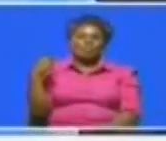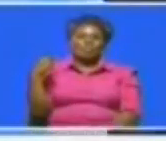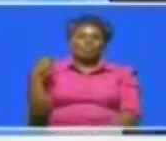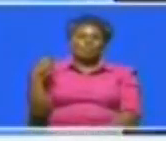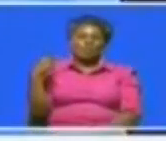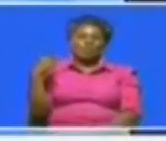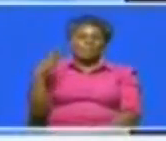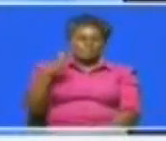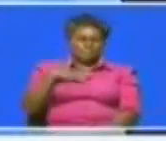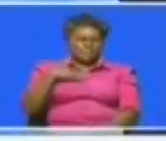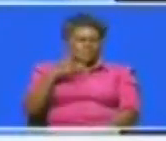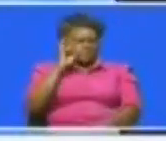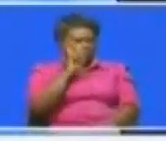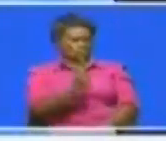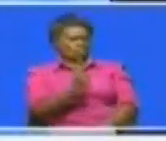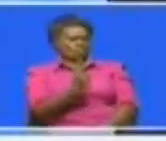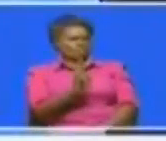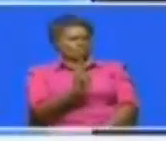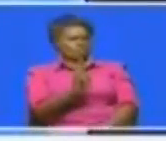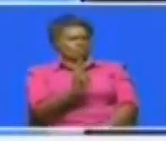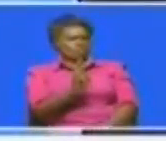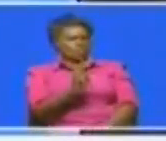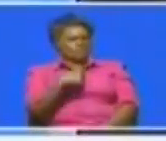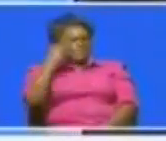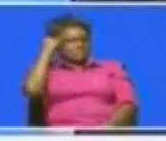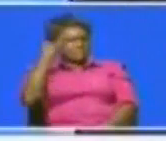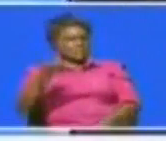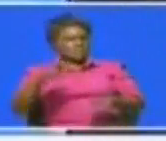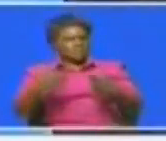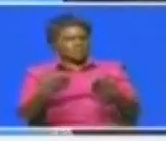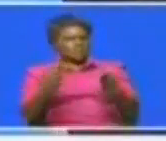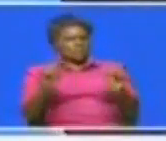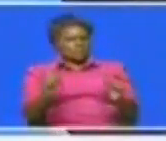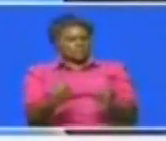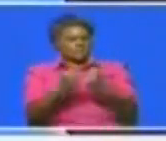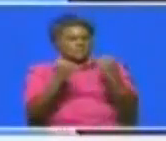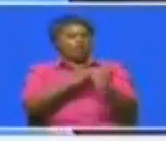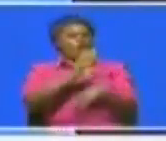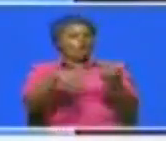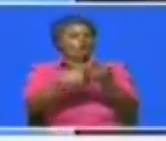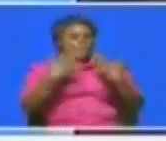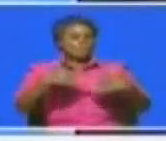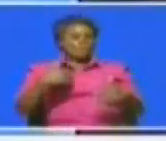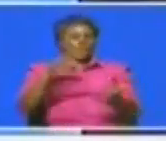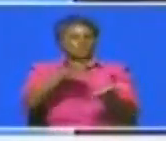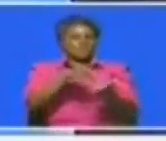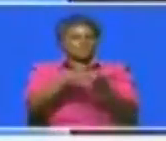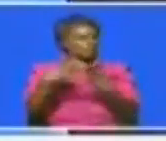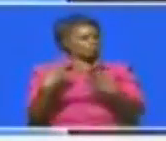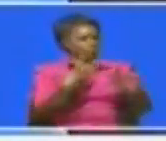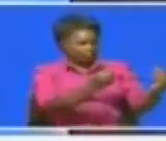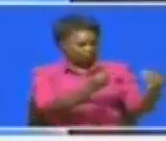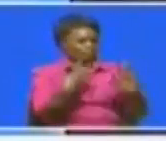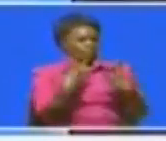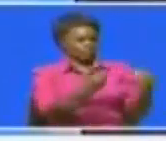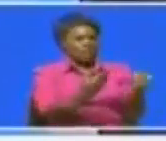My instinct, and I would imagine the same instinct that everyone had in that situation, was to flee.